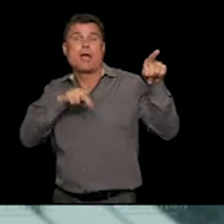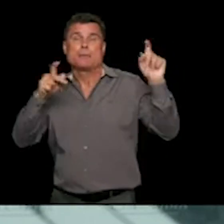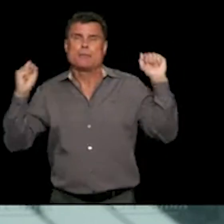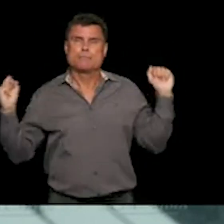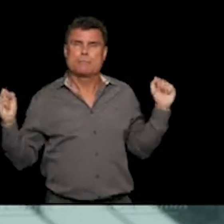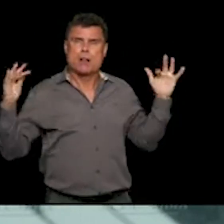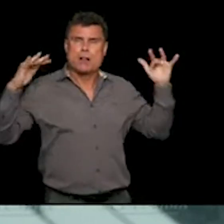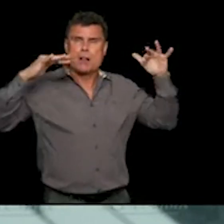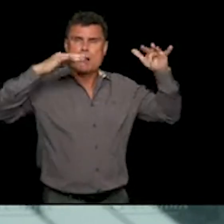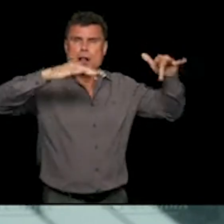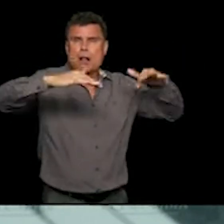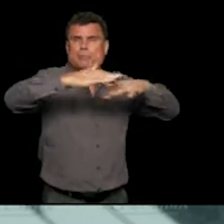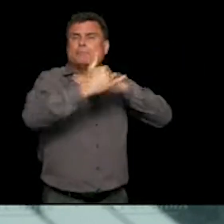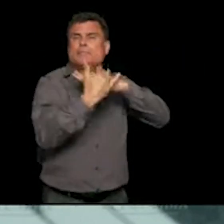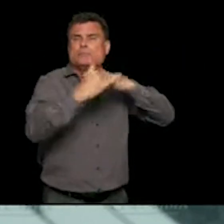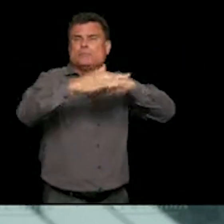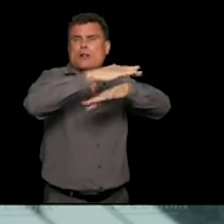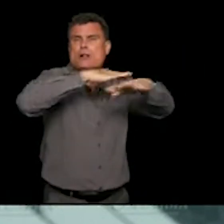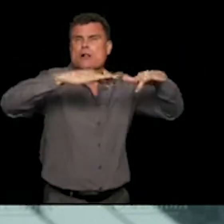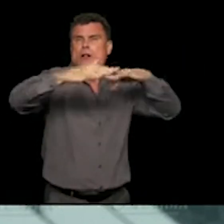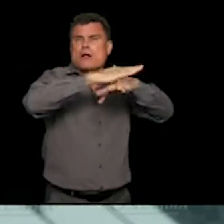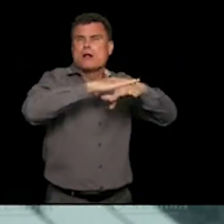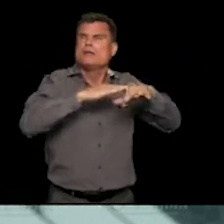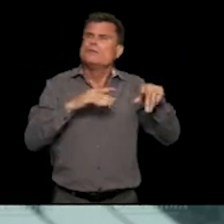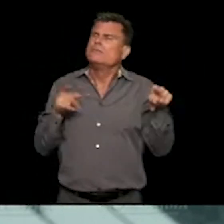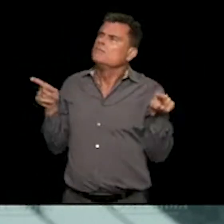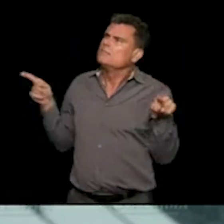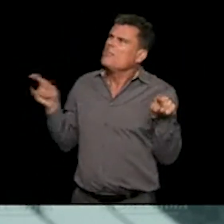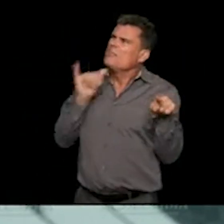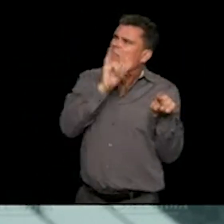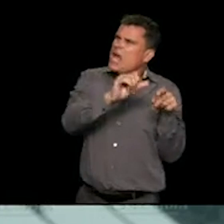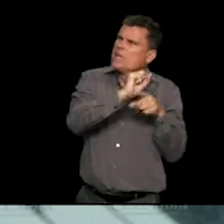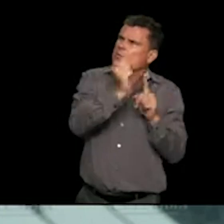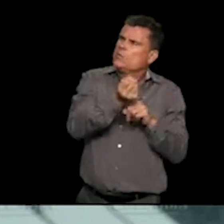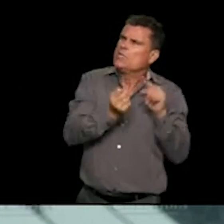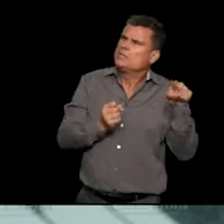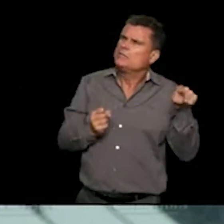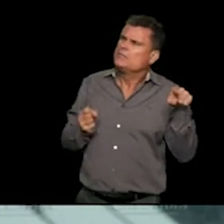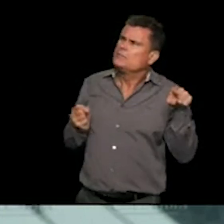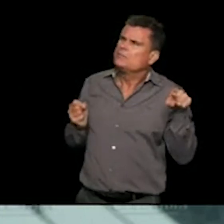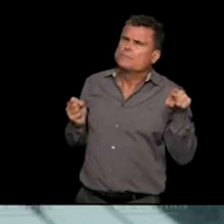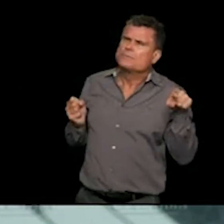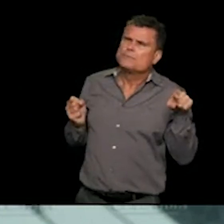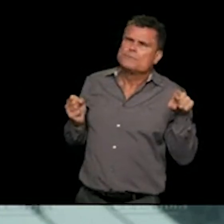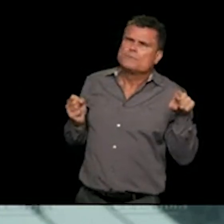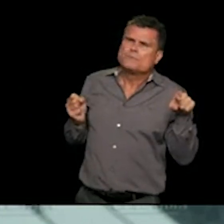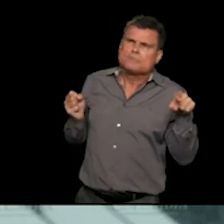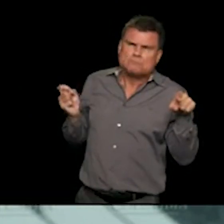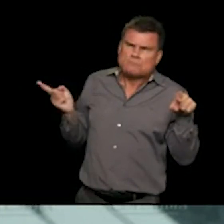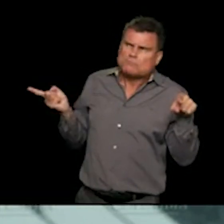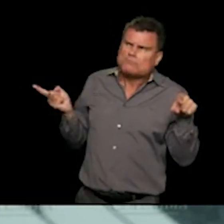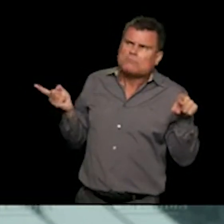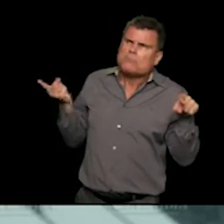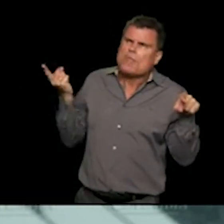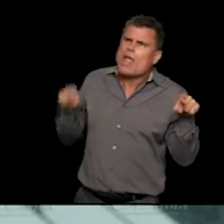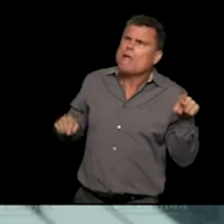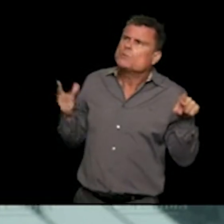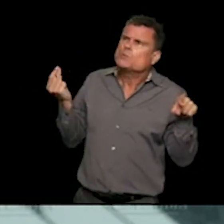enforcement might have happened under these new measures in that instance. Well, in terms of individual picketing. In the case